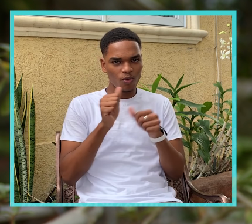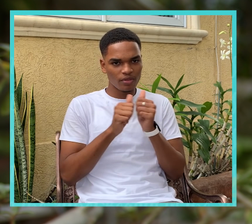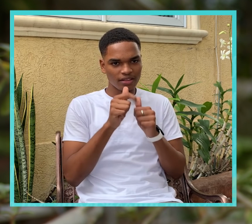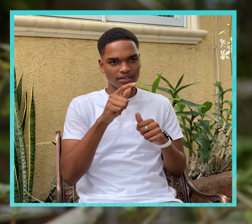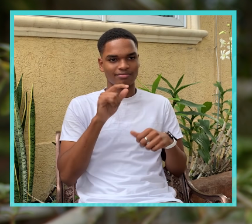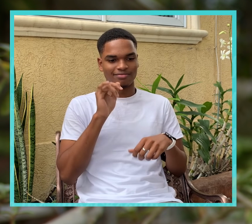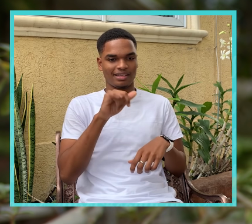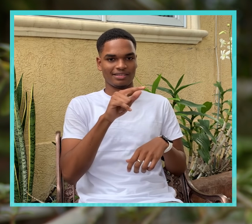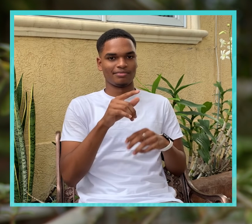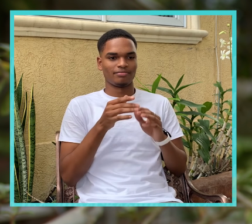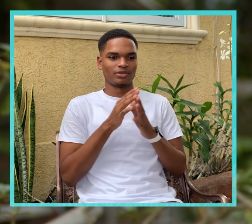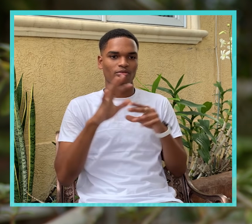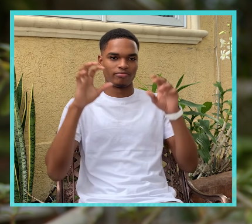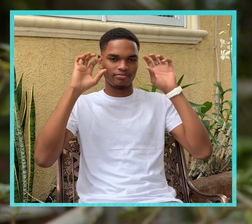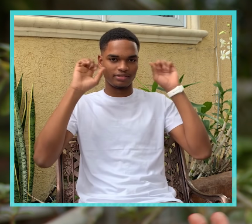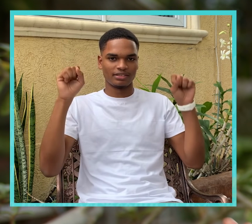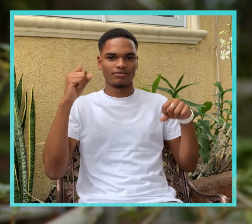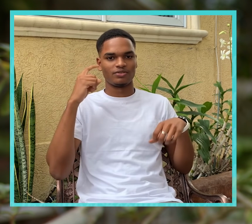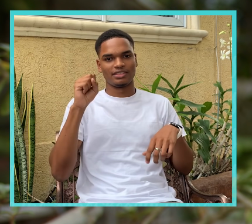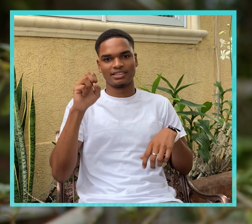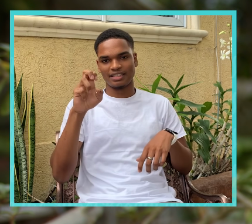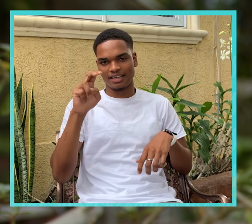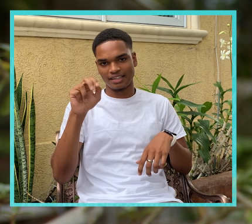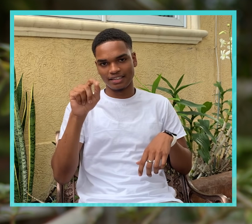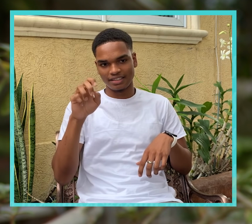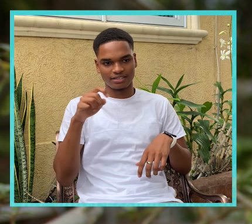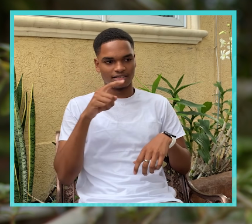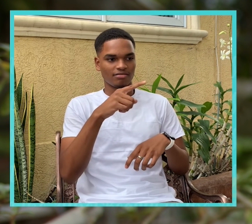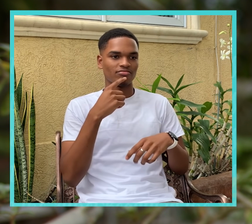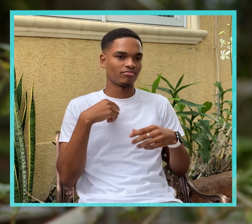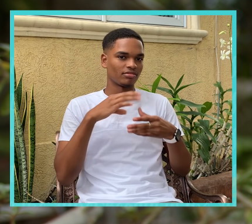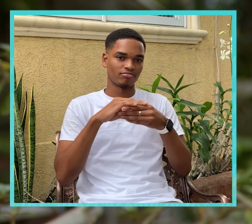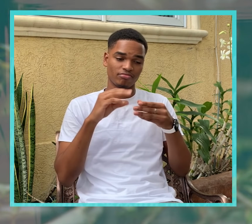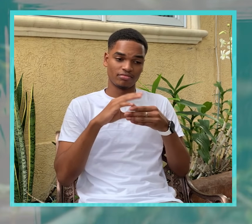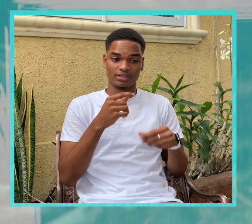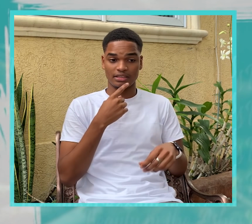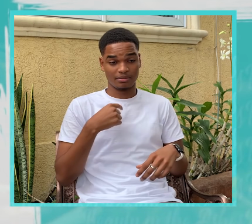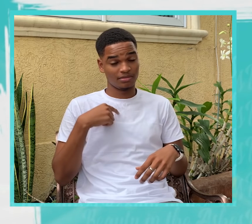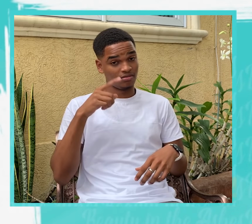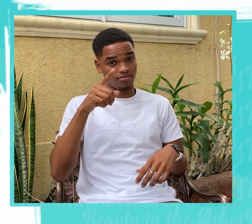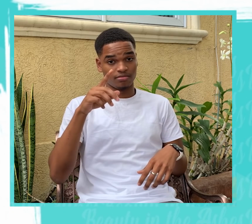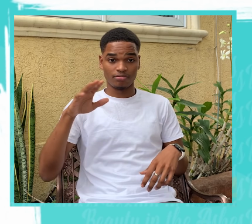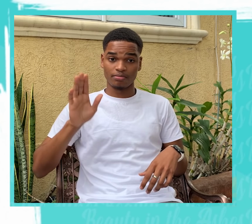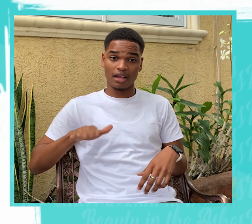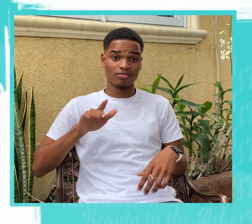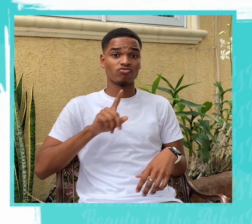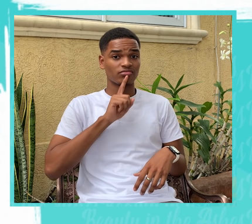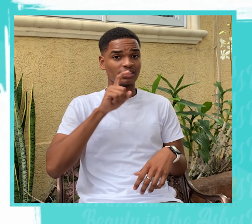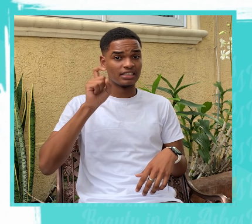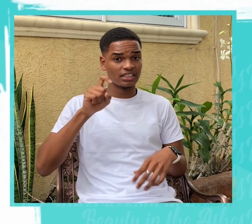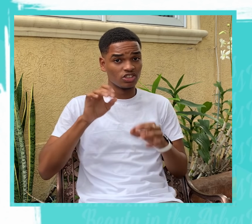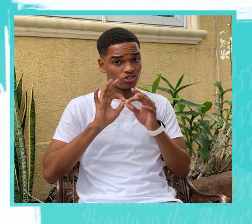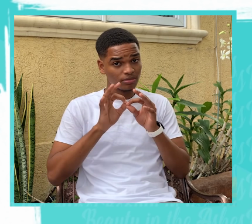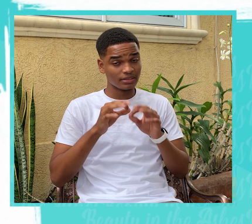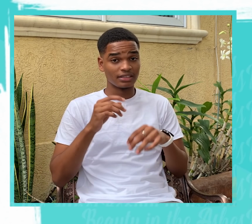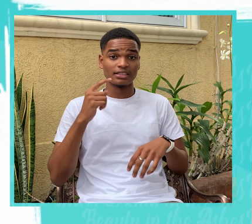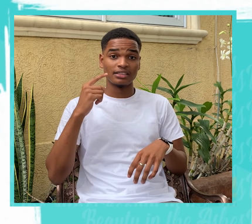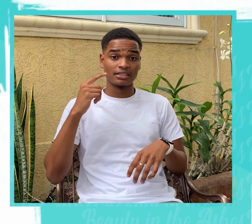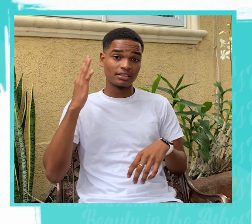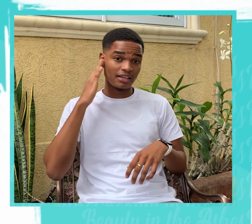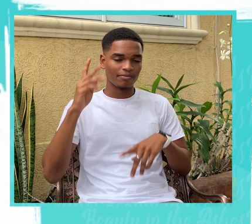the President of the Senate. And the rest is history. He told me that, hey, Parliament needs an interpreter. Deaf people need